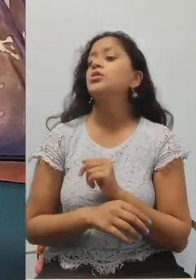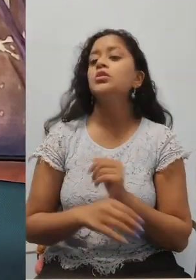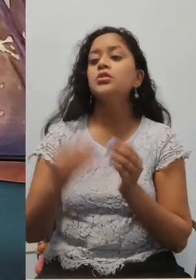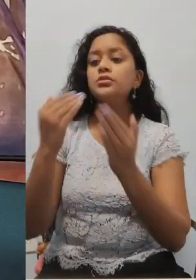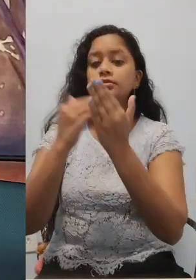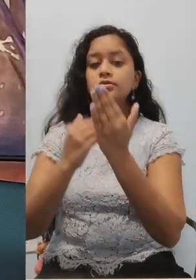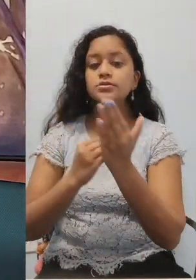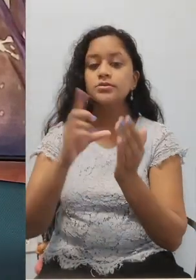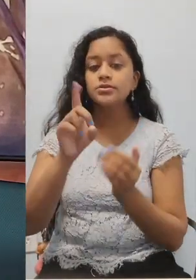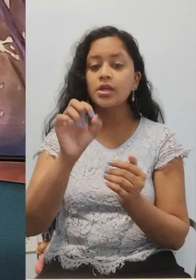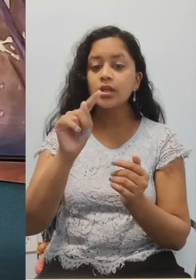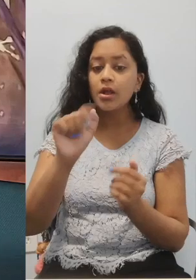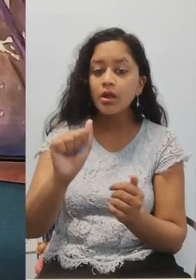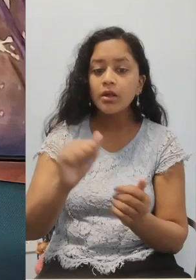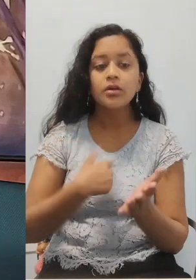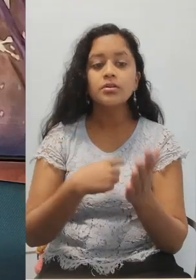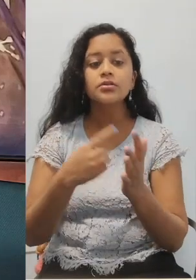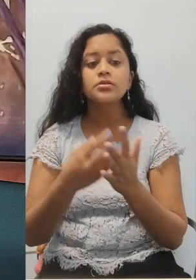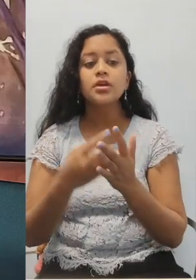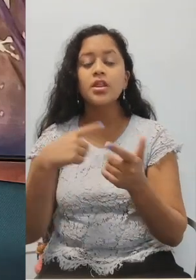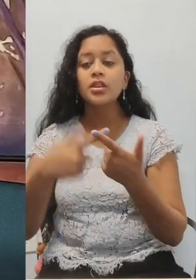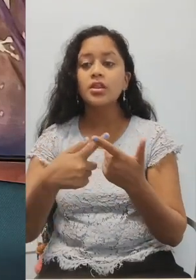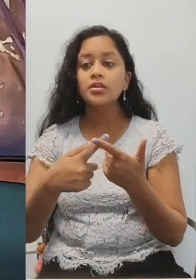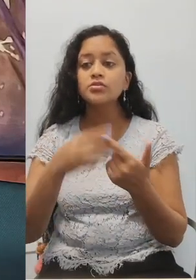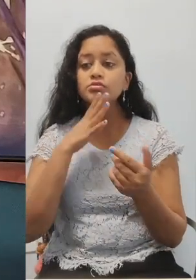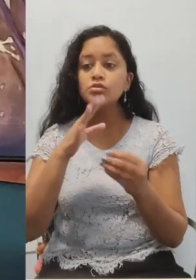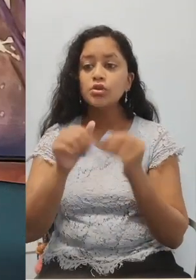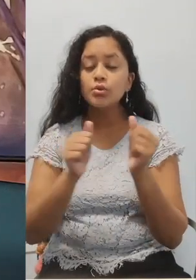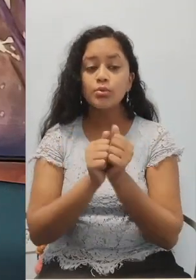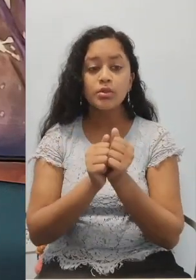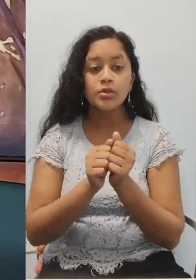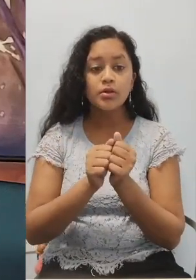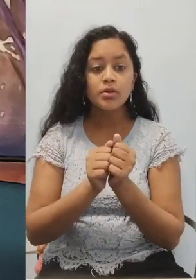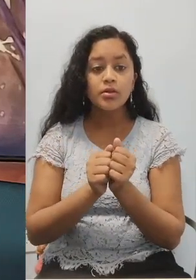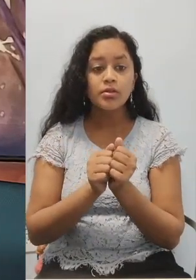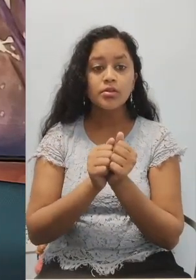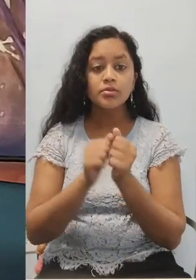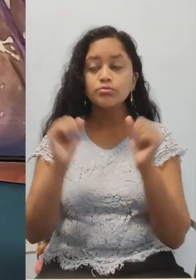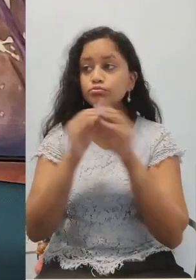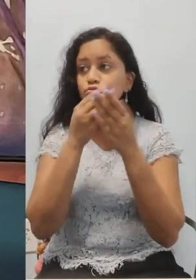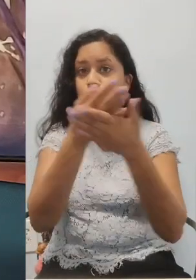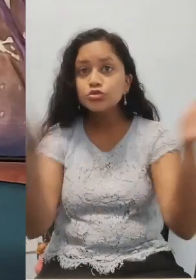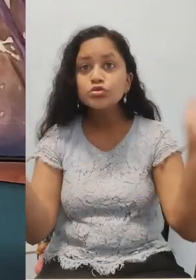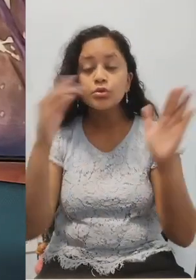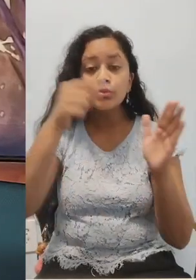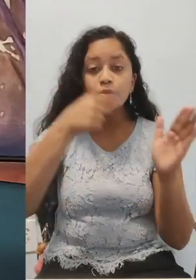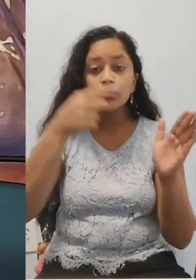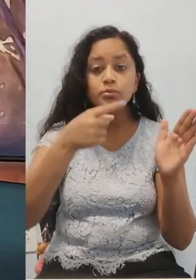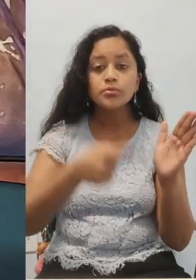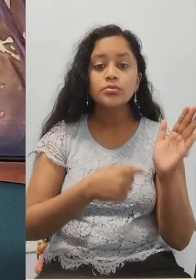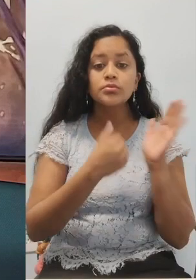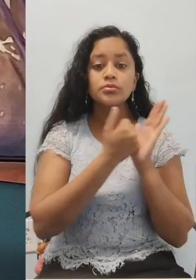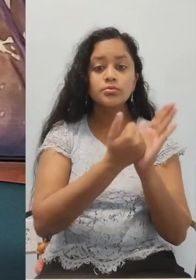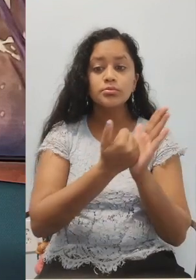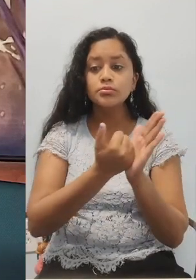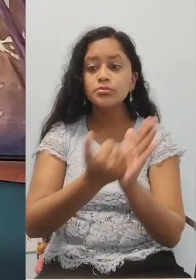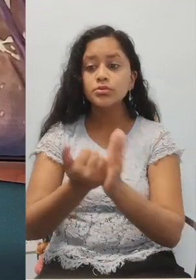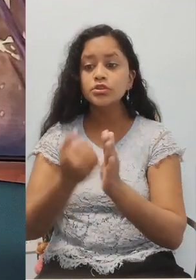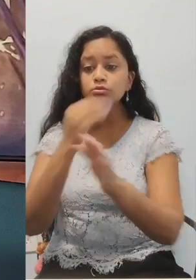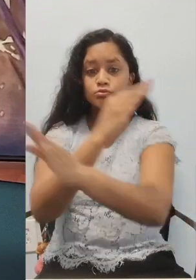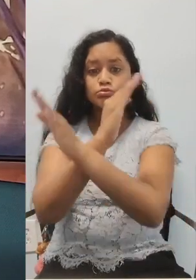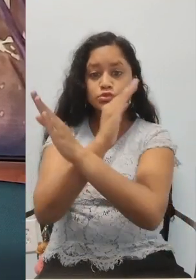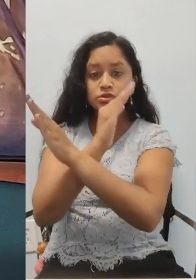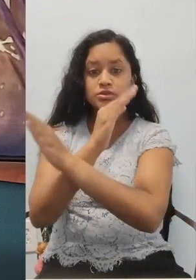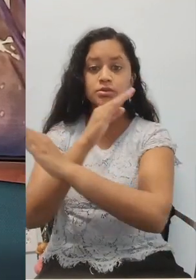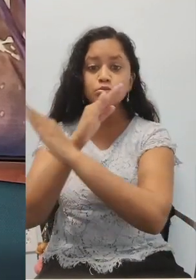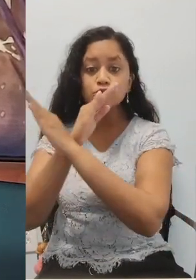public, really, to help conserve and protect our sharks a little bit better, because obviously we have the understanding how they